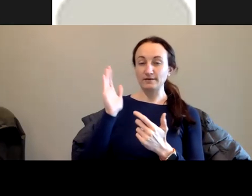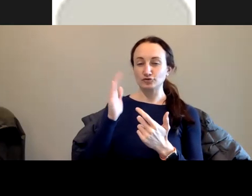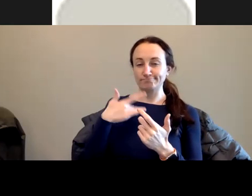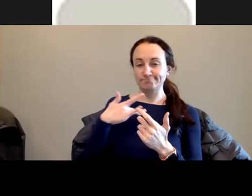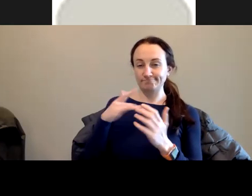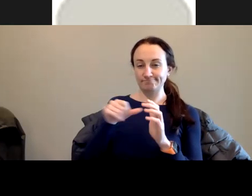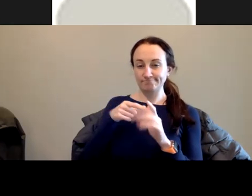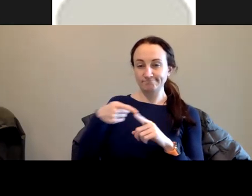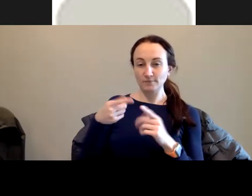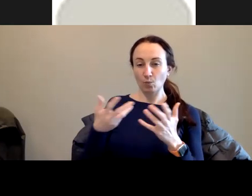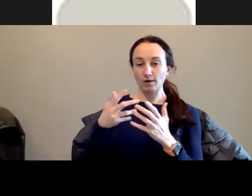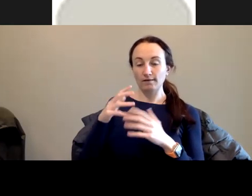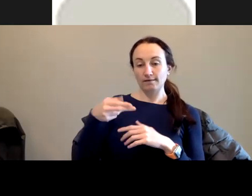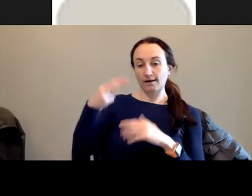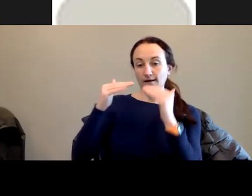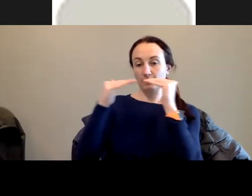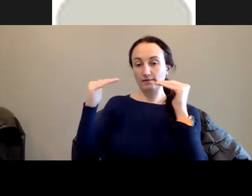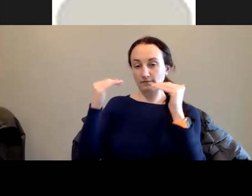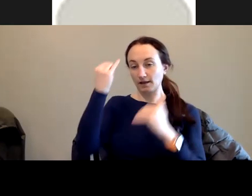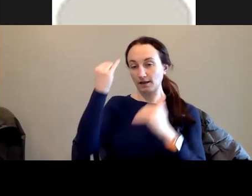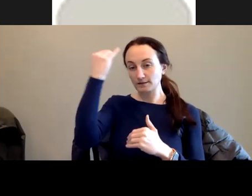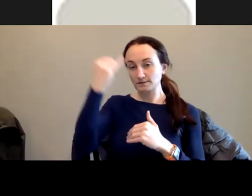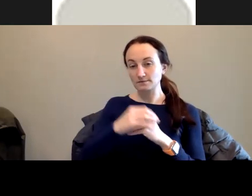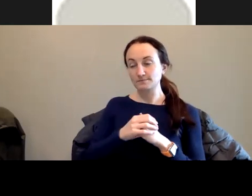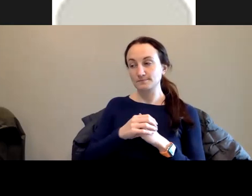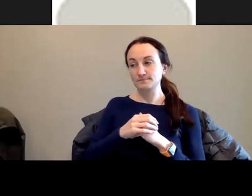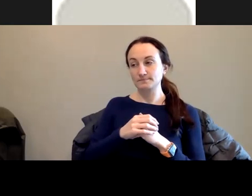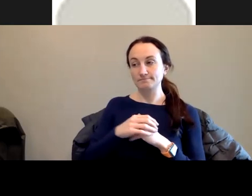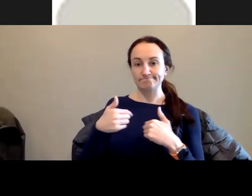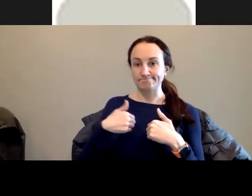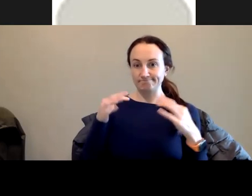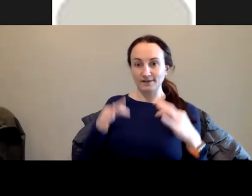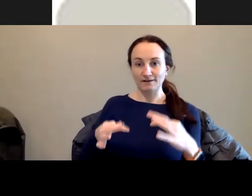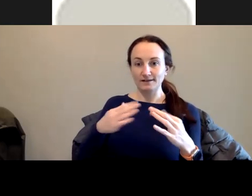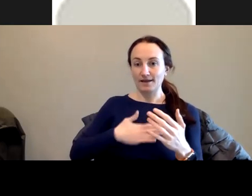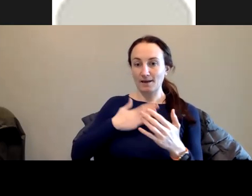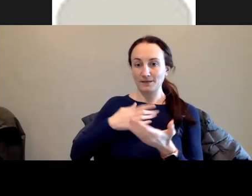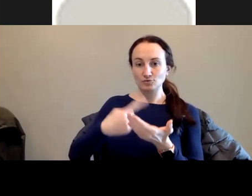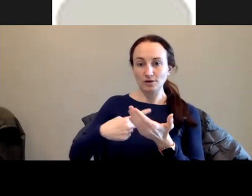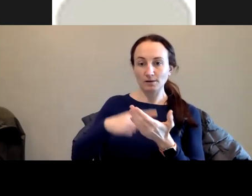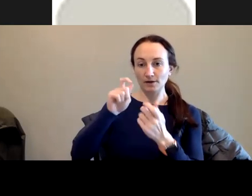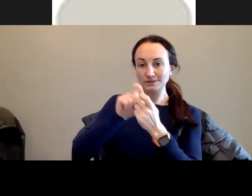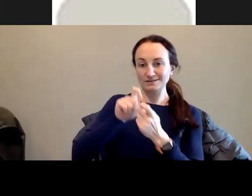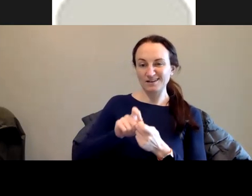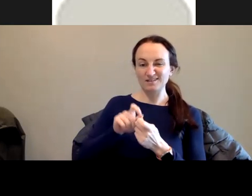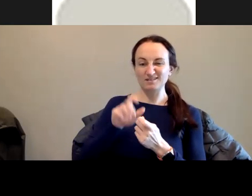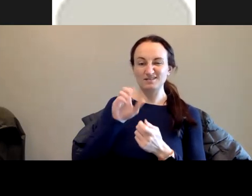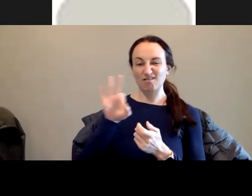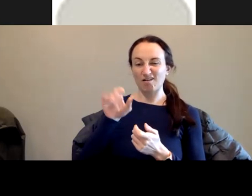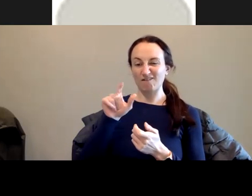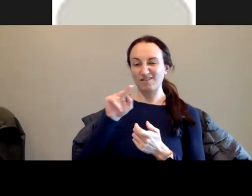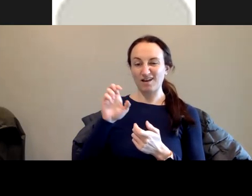focuses more just on the high level ideas, and I'm definitely happy to talk about more details offline